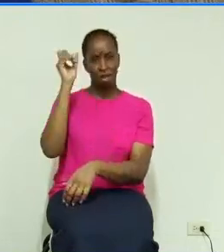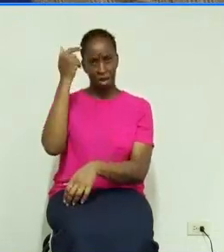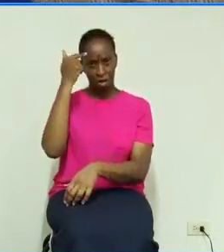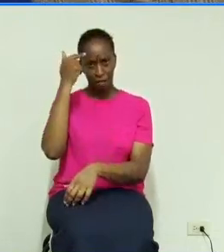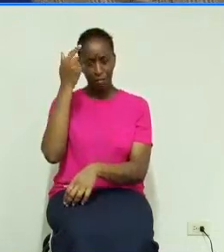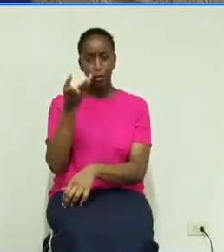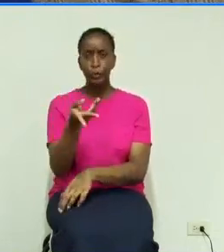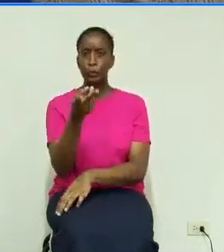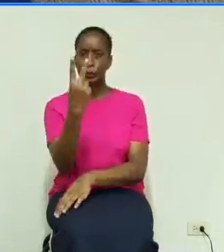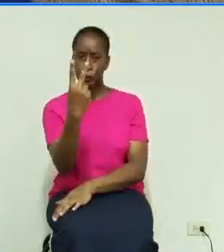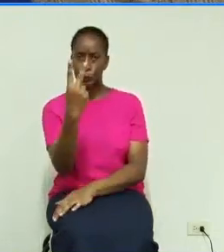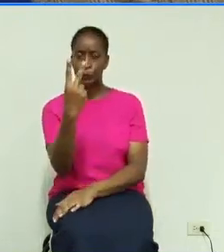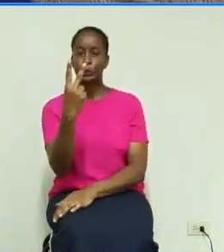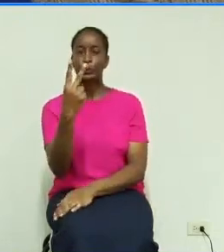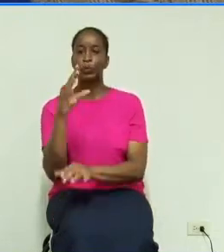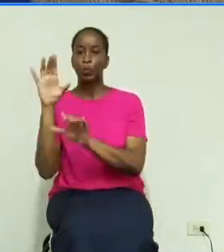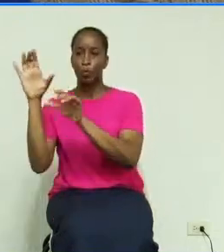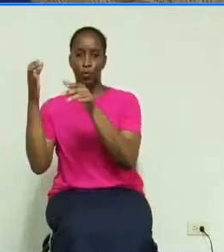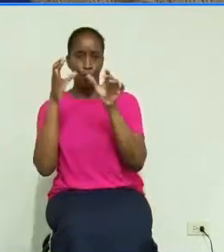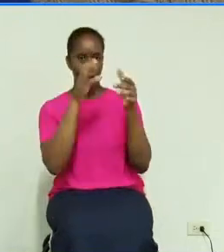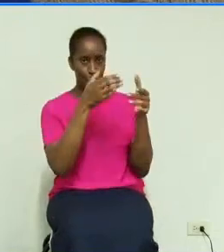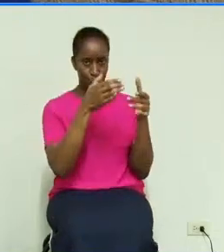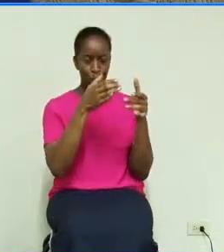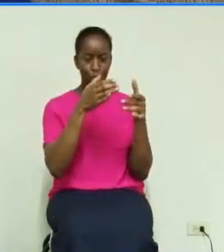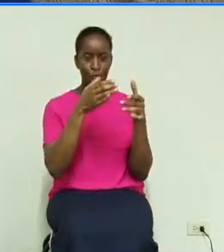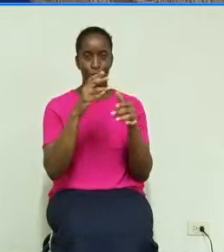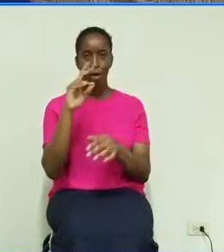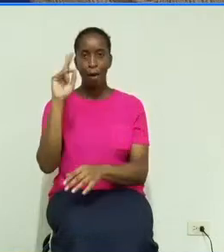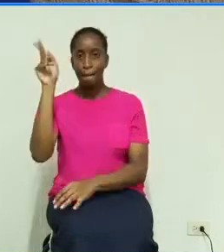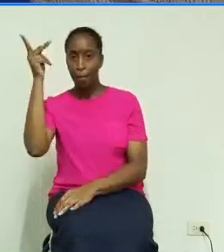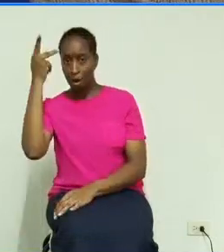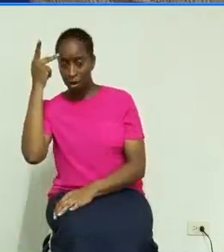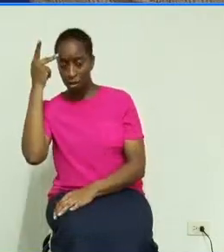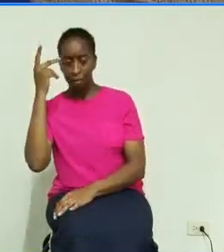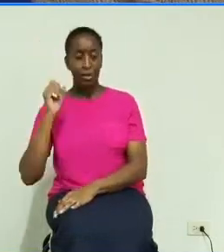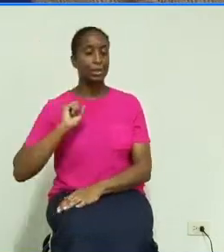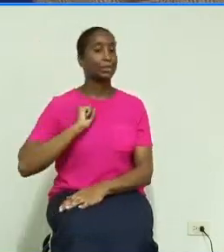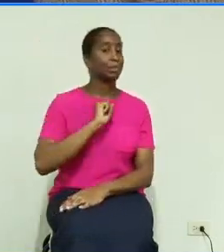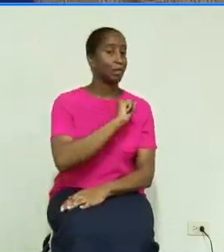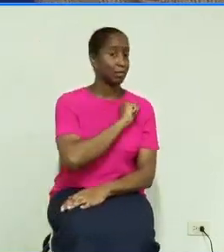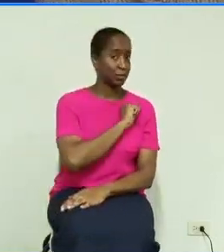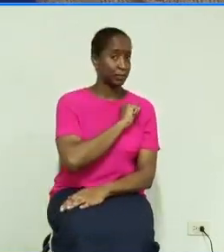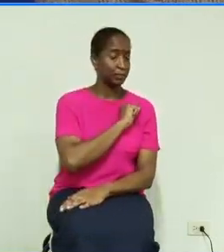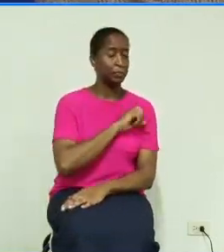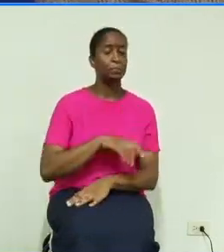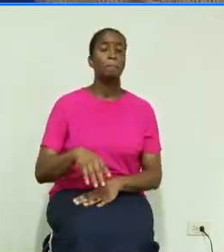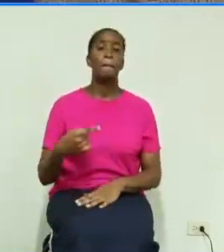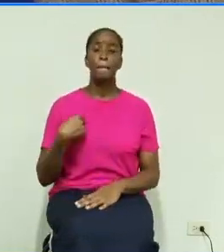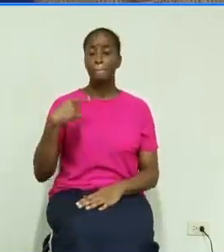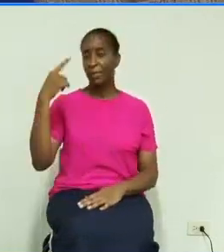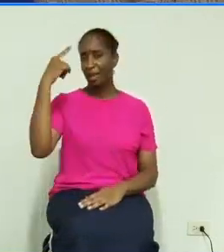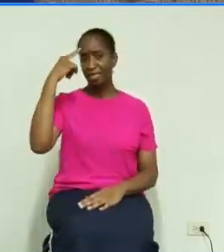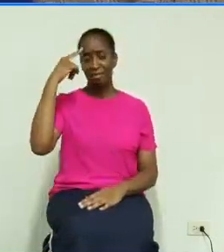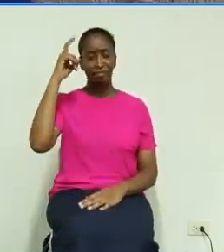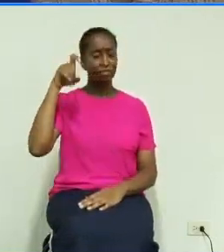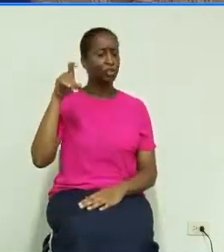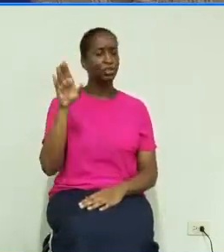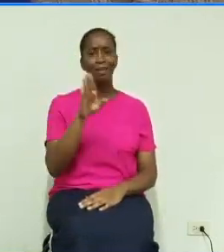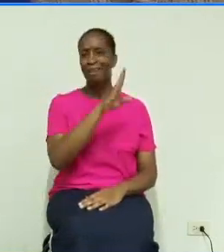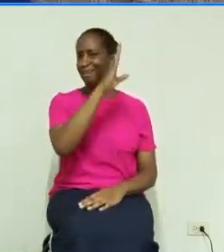in my view, be constituted so that the government's